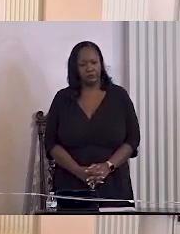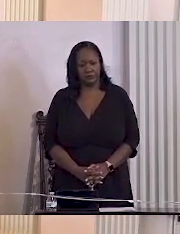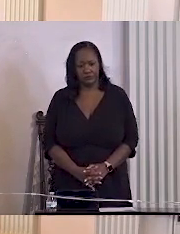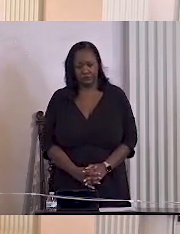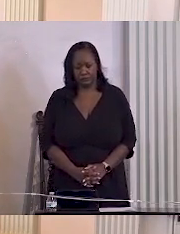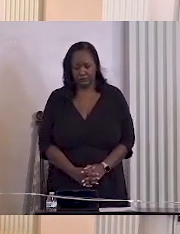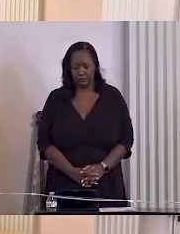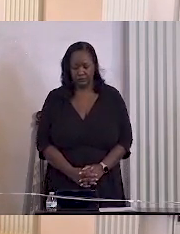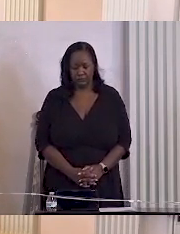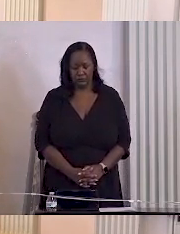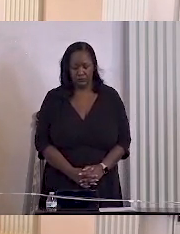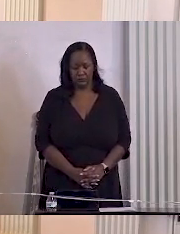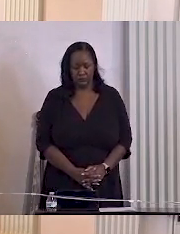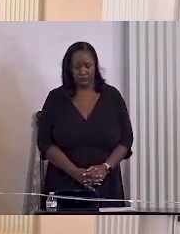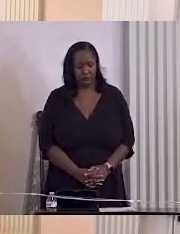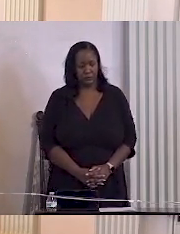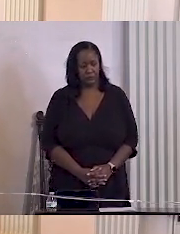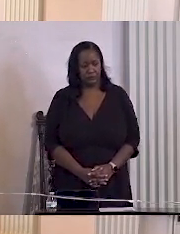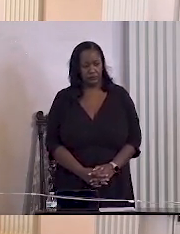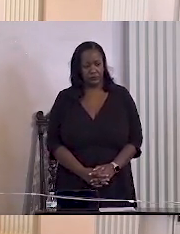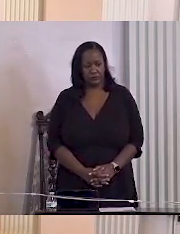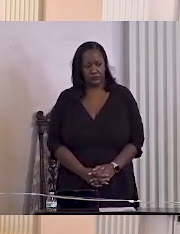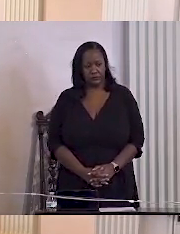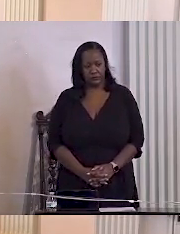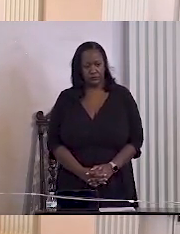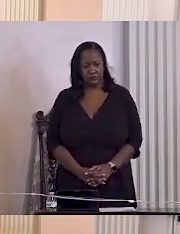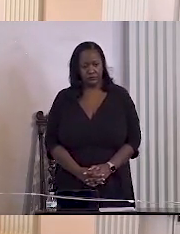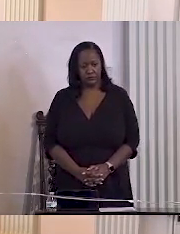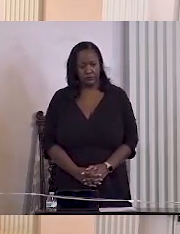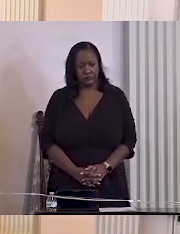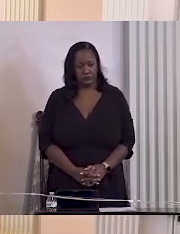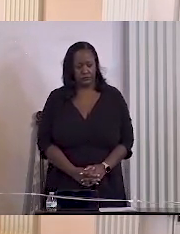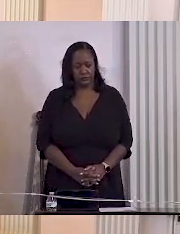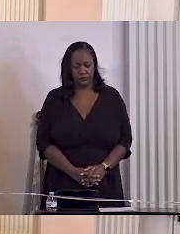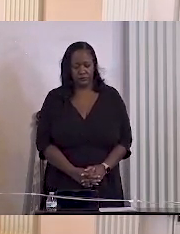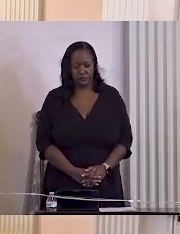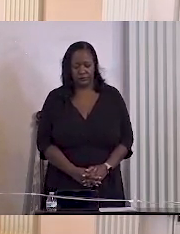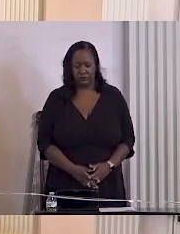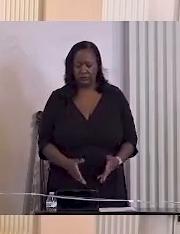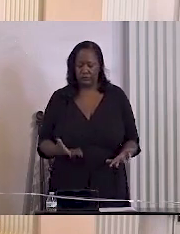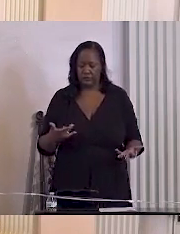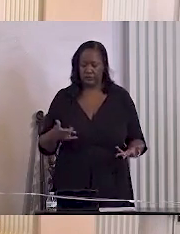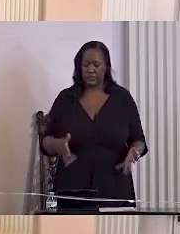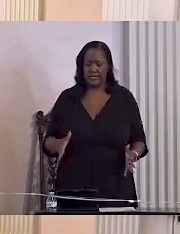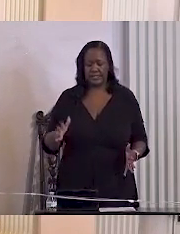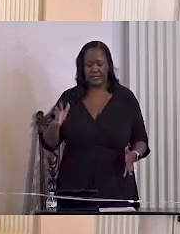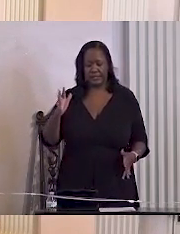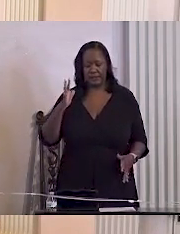It's been